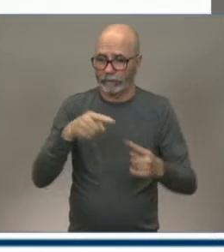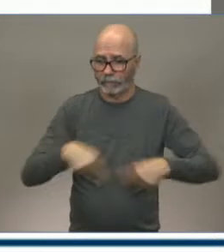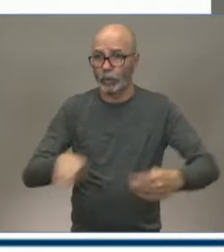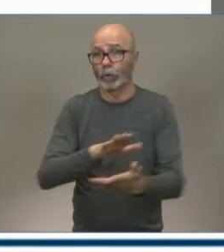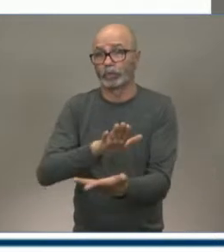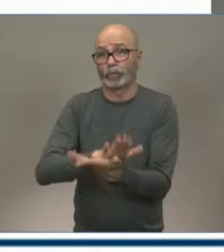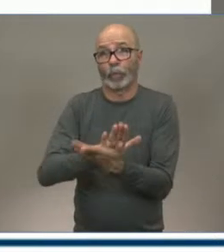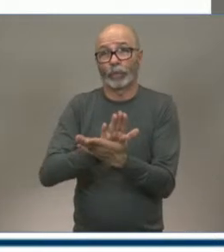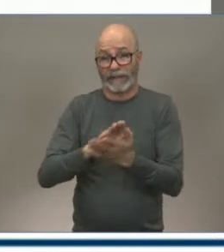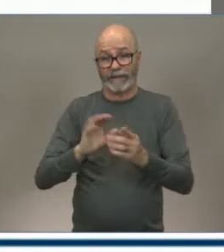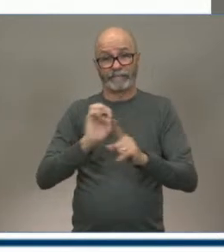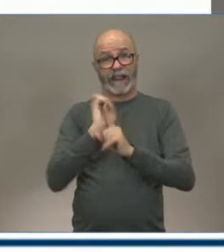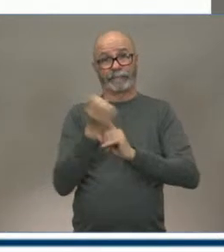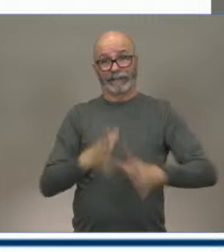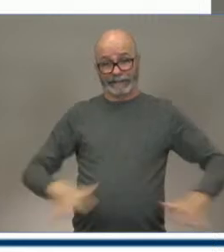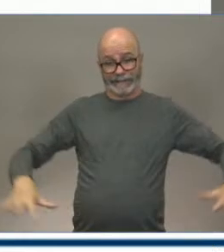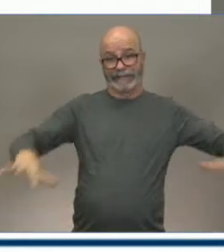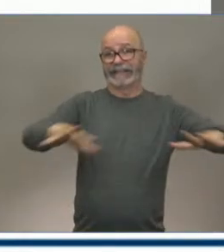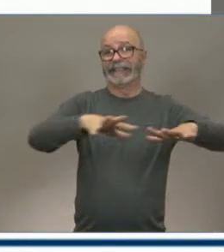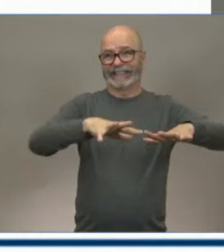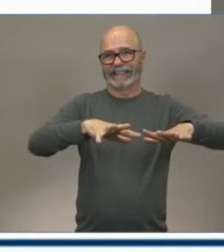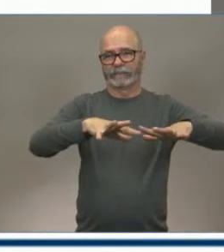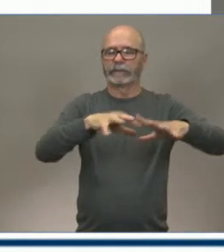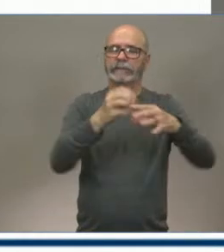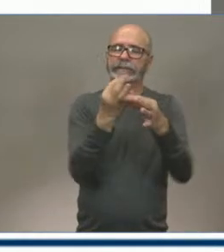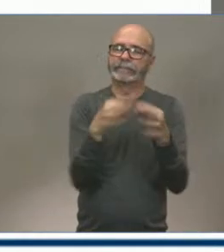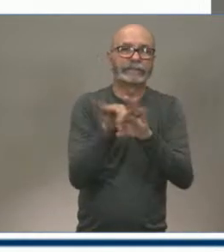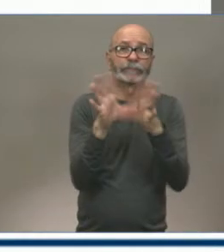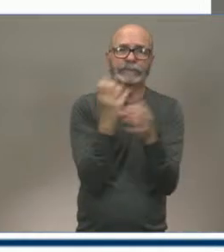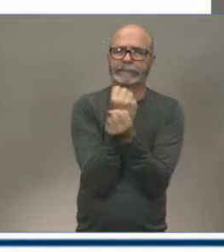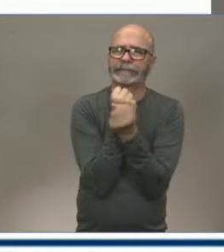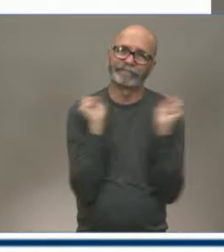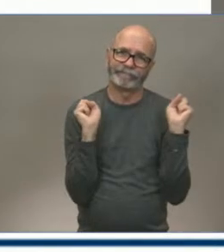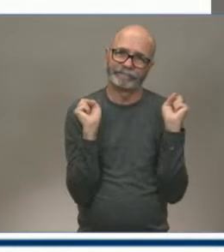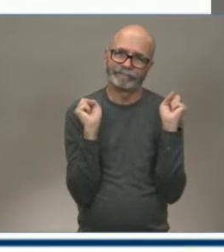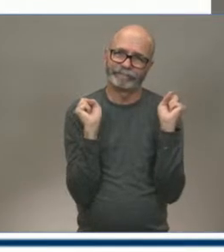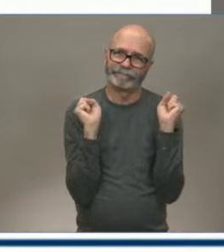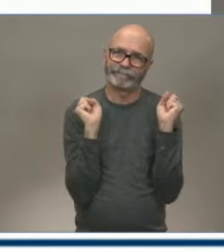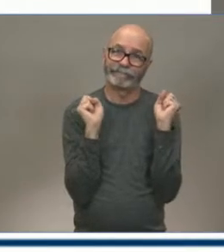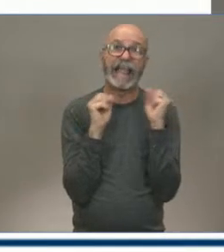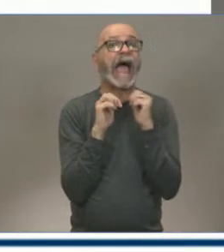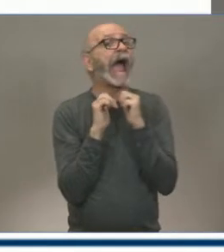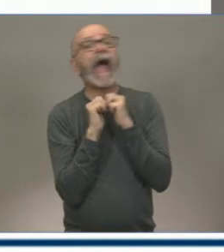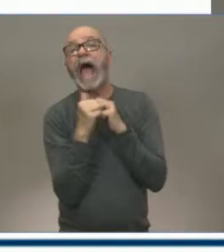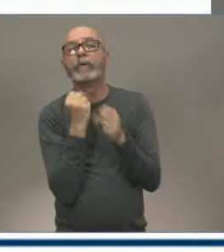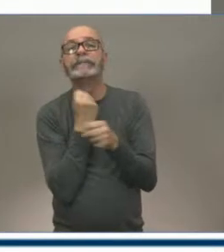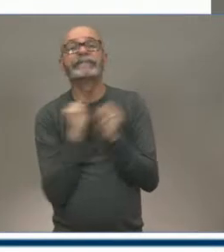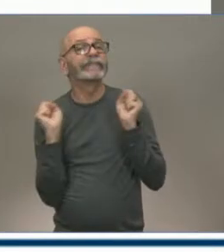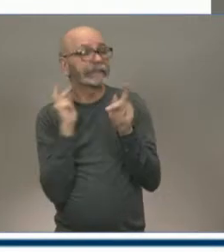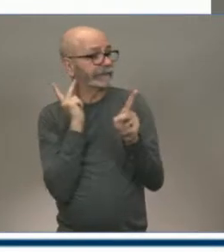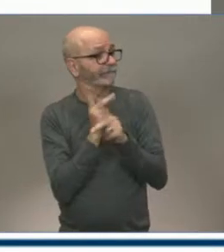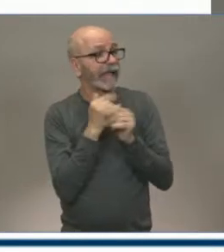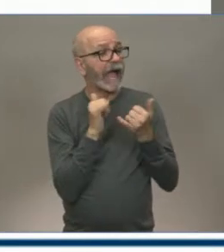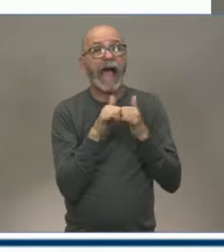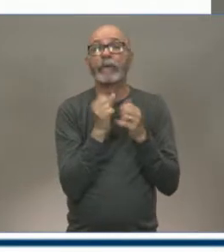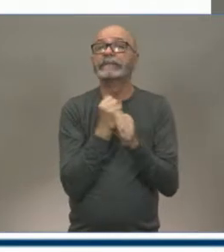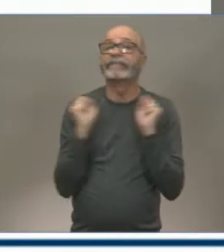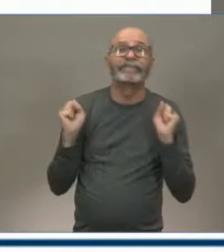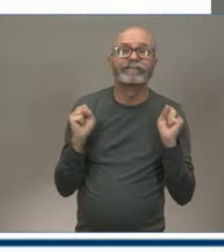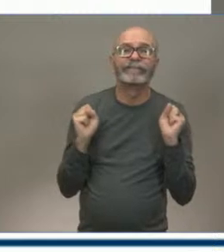last September, the way we keep our schools safe and open is by keeping the communities around them safe as